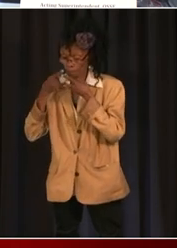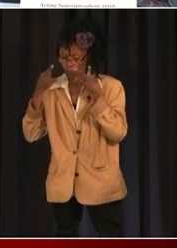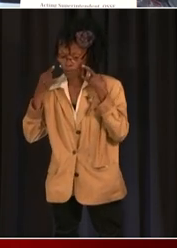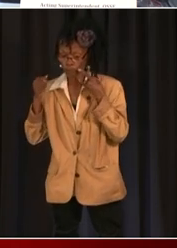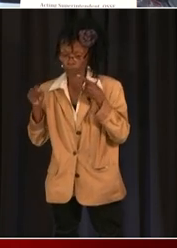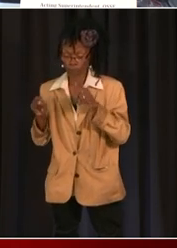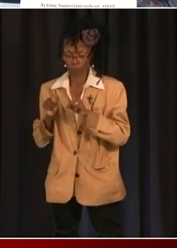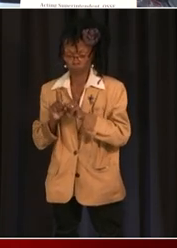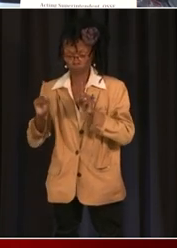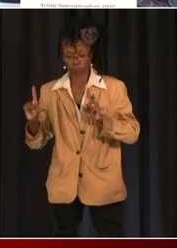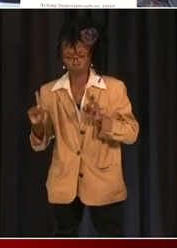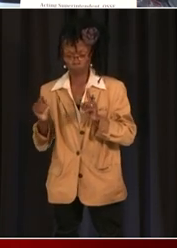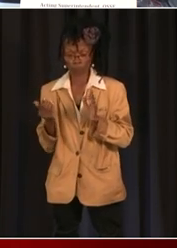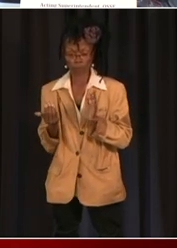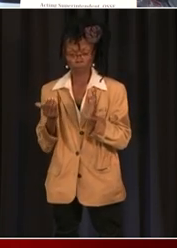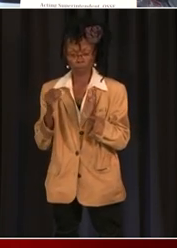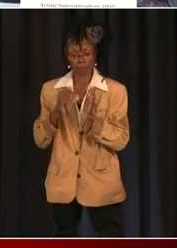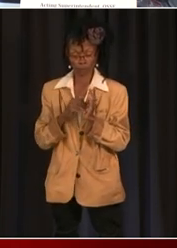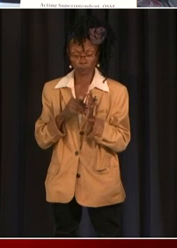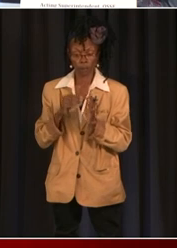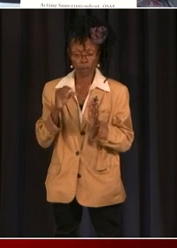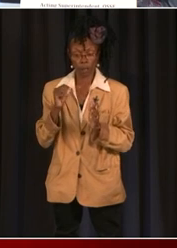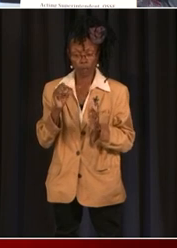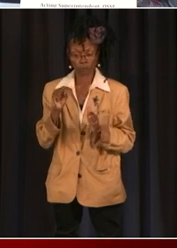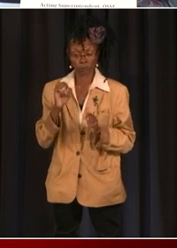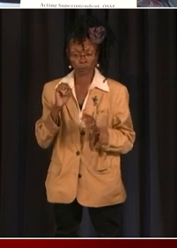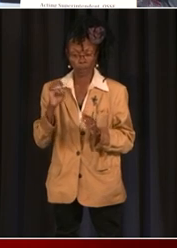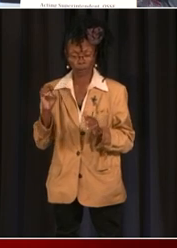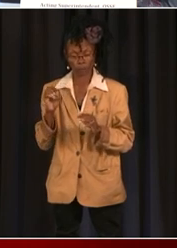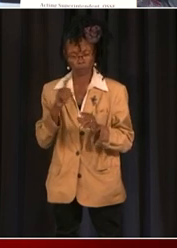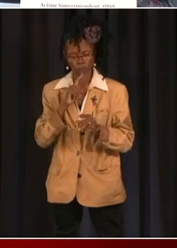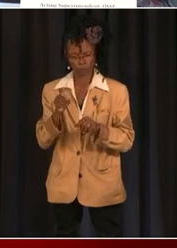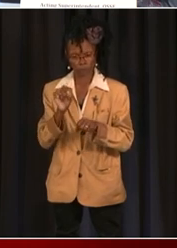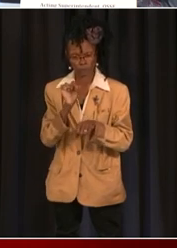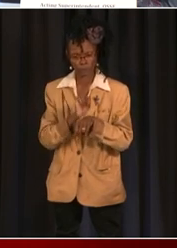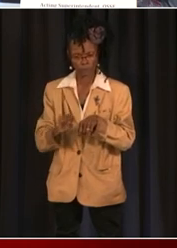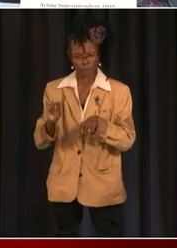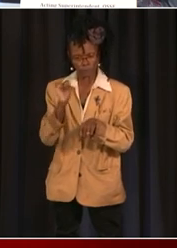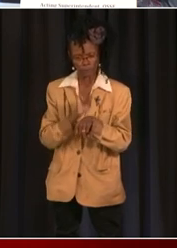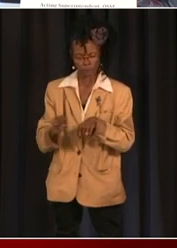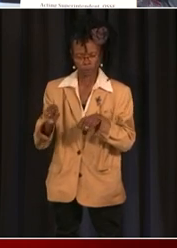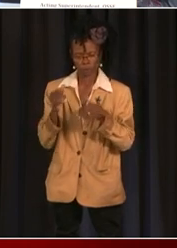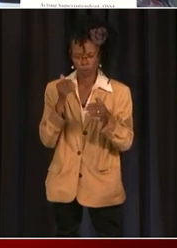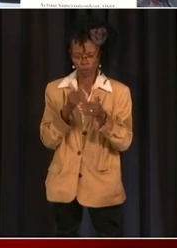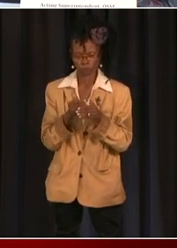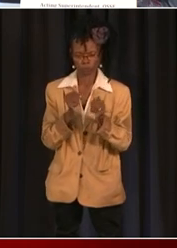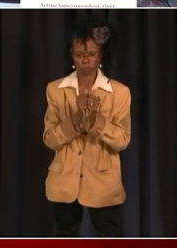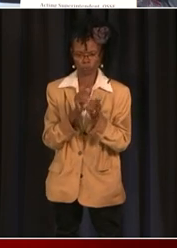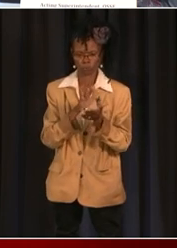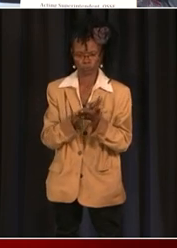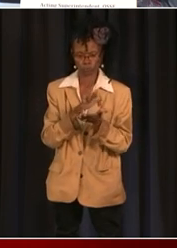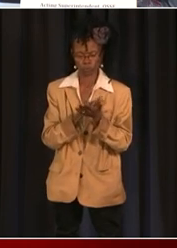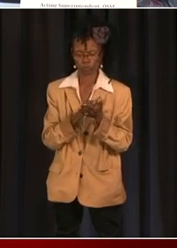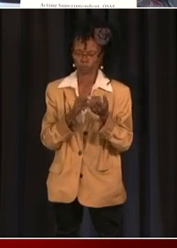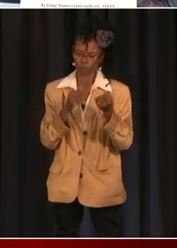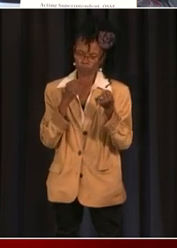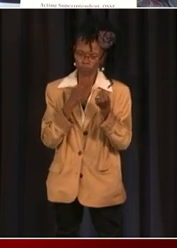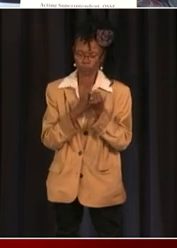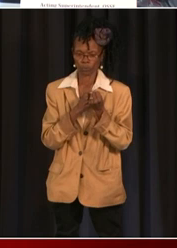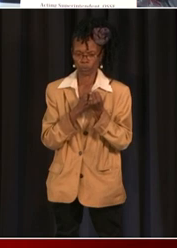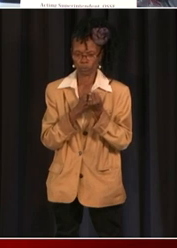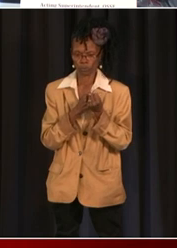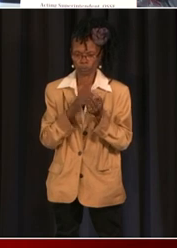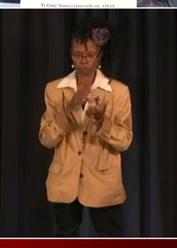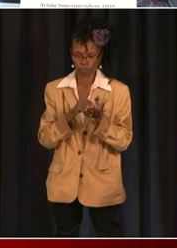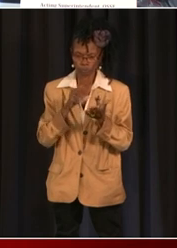place. Again, OSSI is working diligently to support schools in partnership with DC Health in their planning to support schools returning